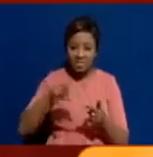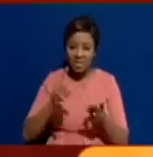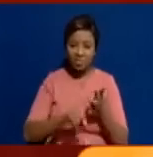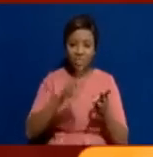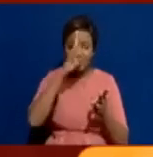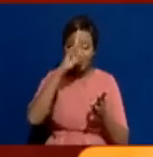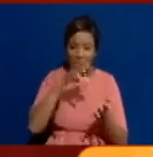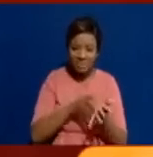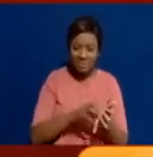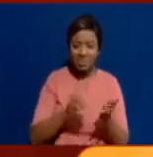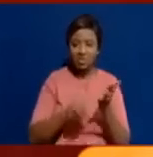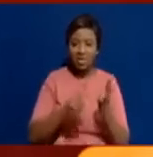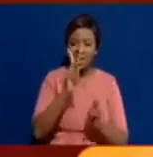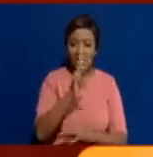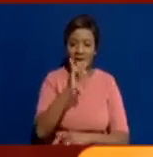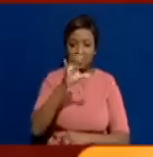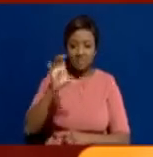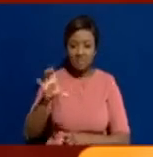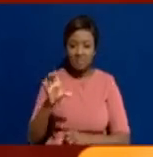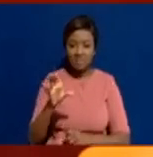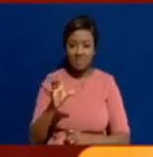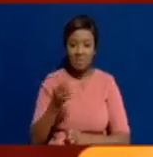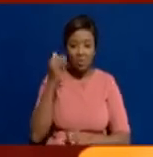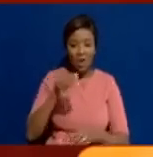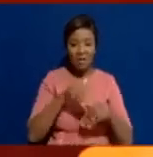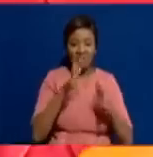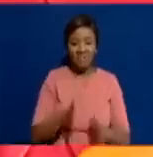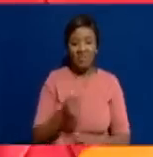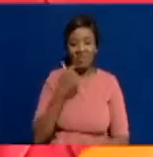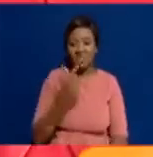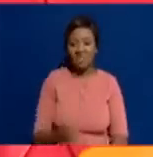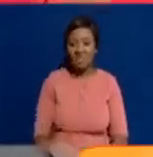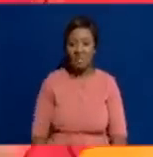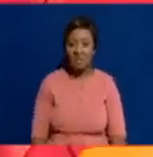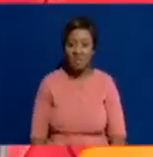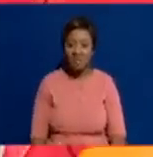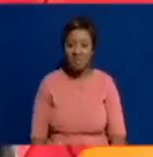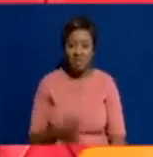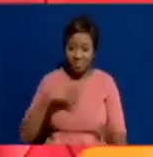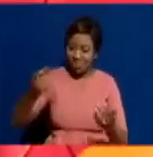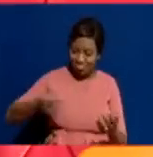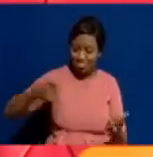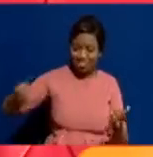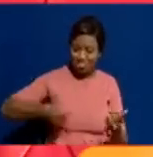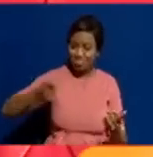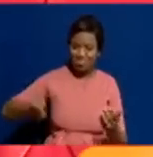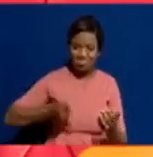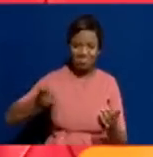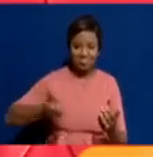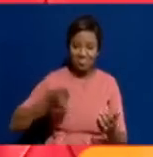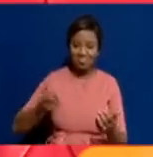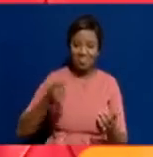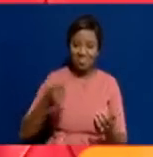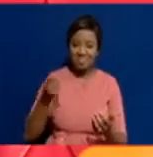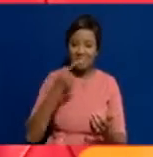even at the KICC as per the request of his followers. And so many comments kept coming in of people